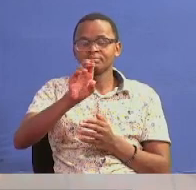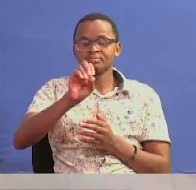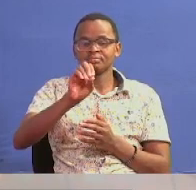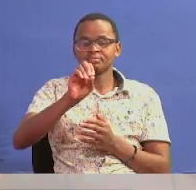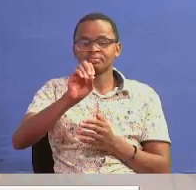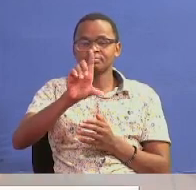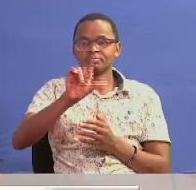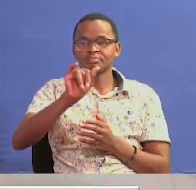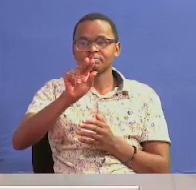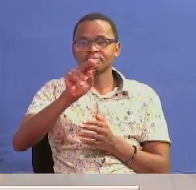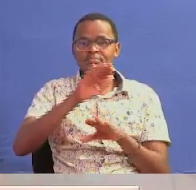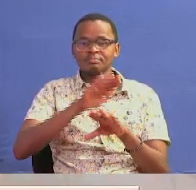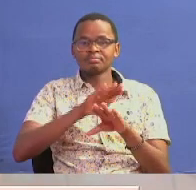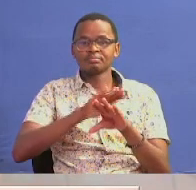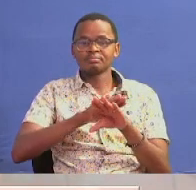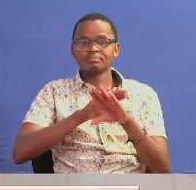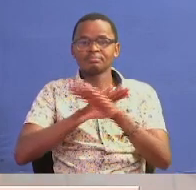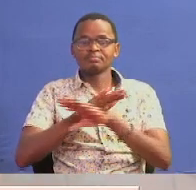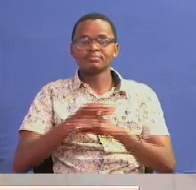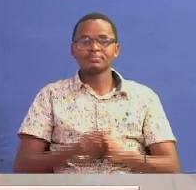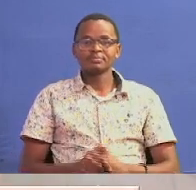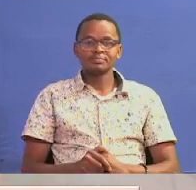if you can hear me, good evening.